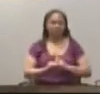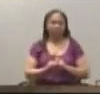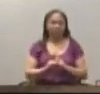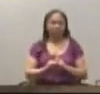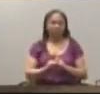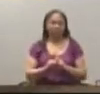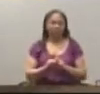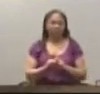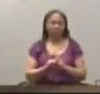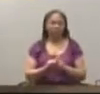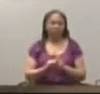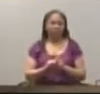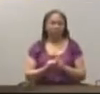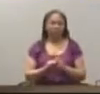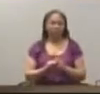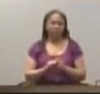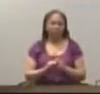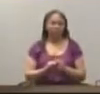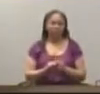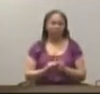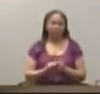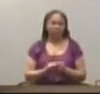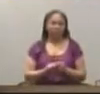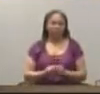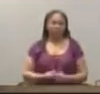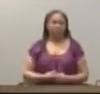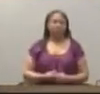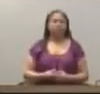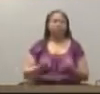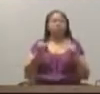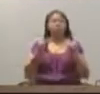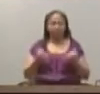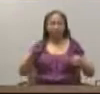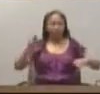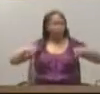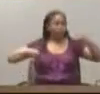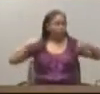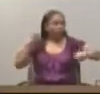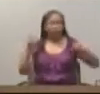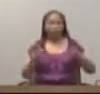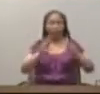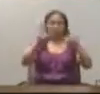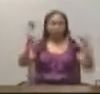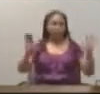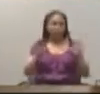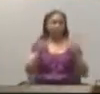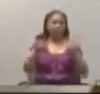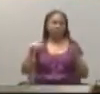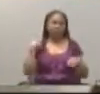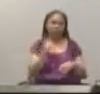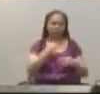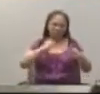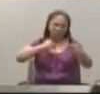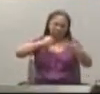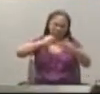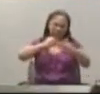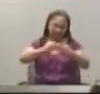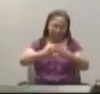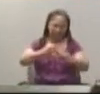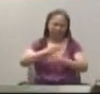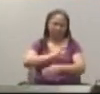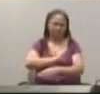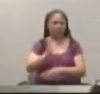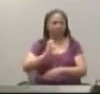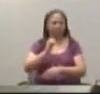So this joyful, rejoicing Sunday, we are almost there, but not